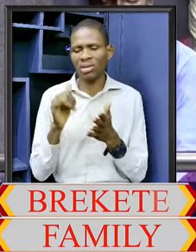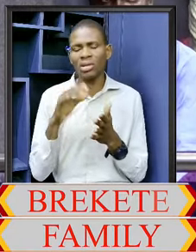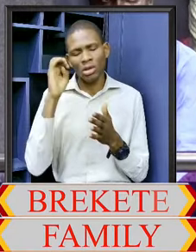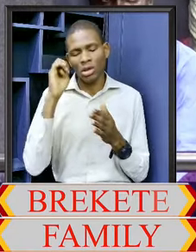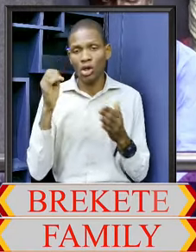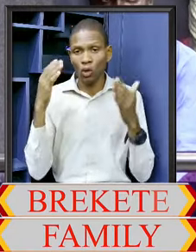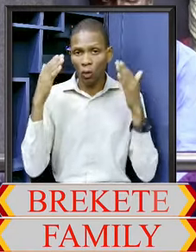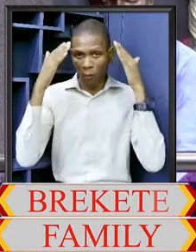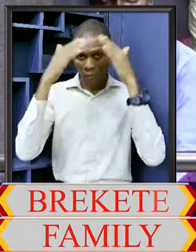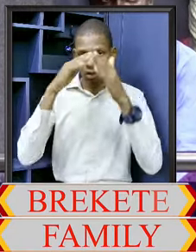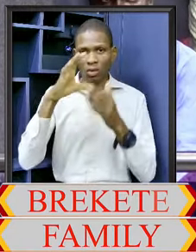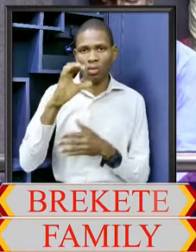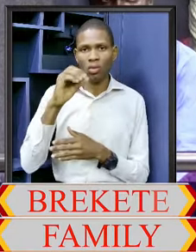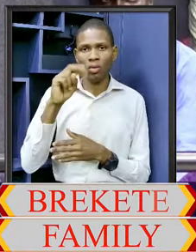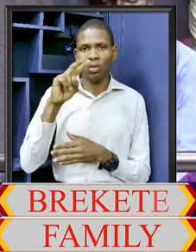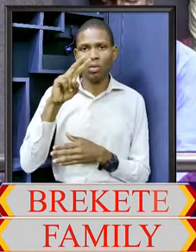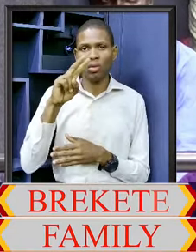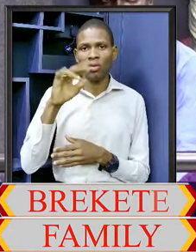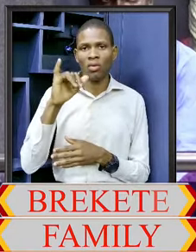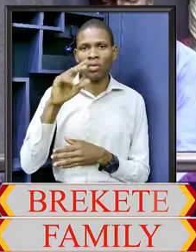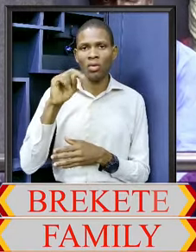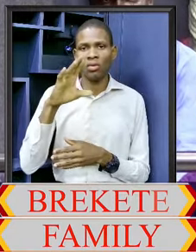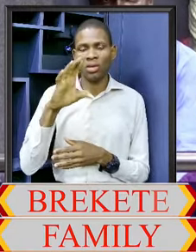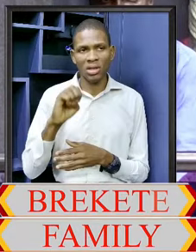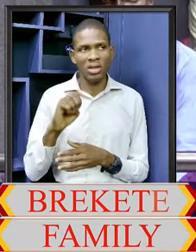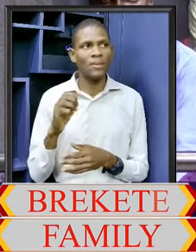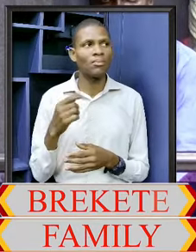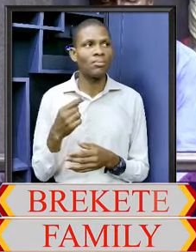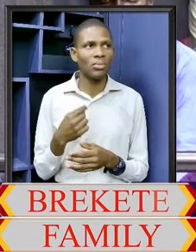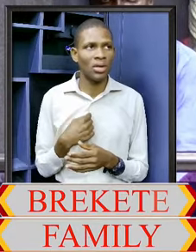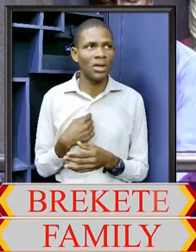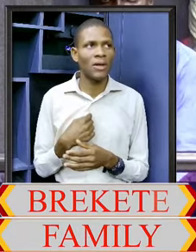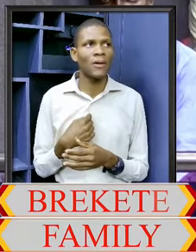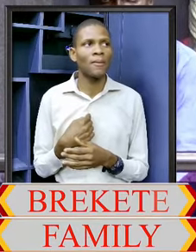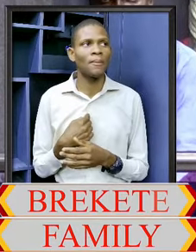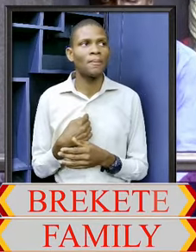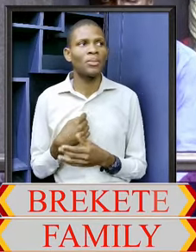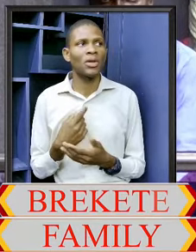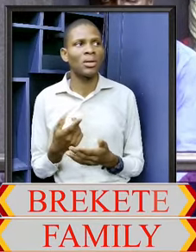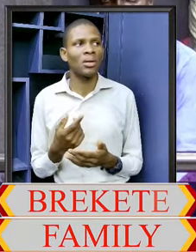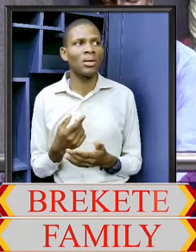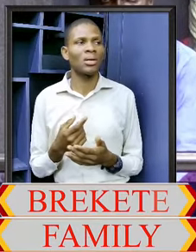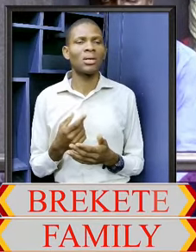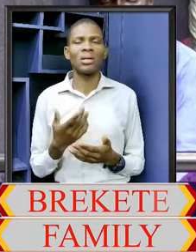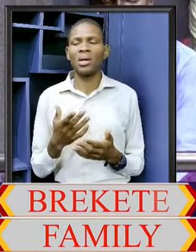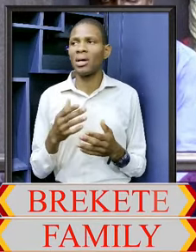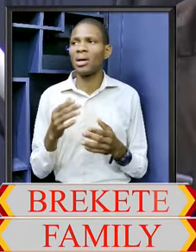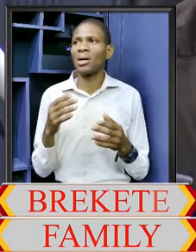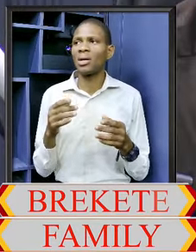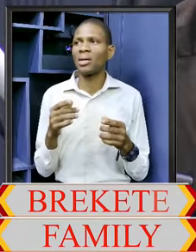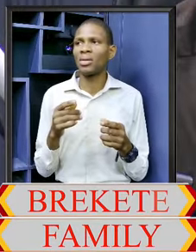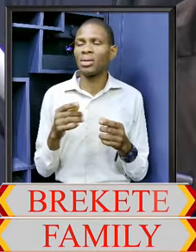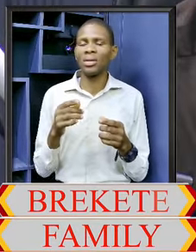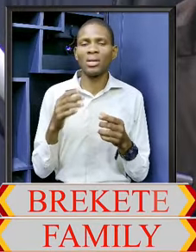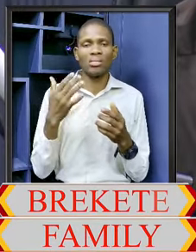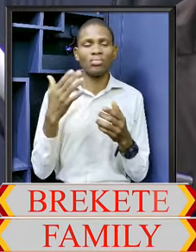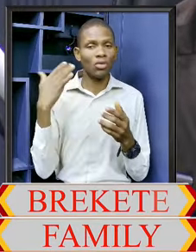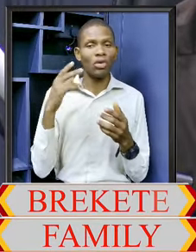younger blood brother. So he now convinced me. As against the 2.8, how much did he offer you?